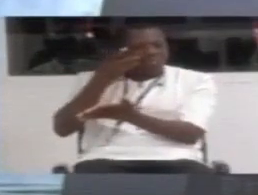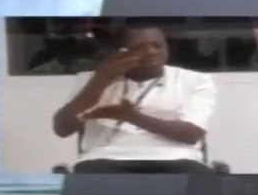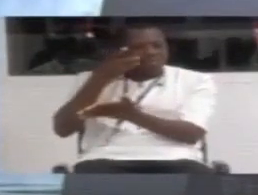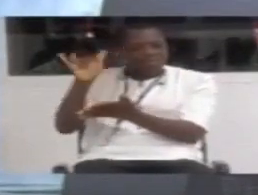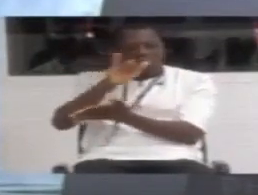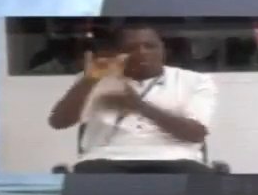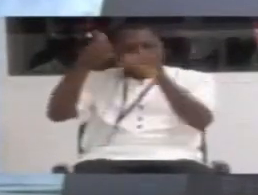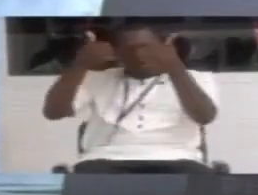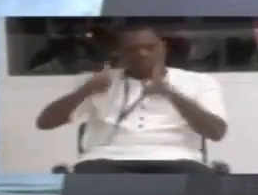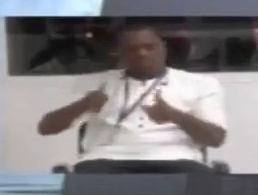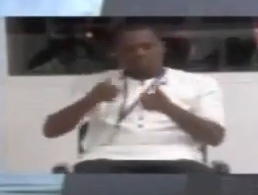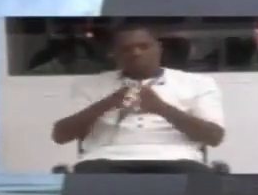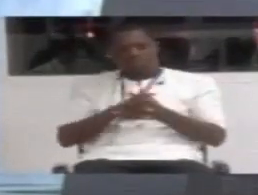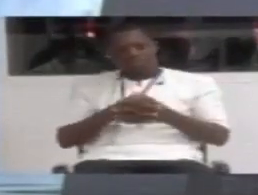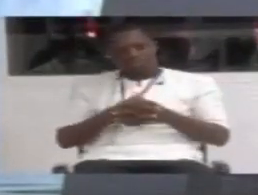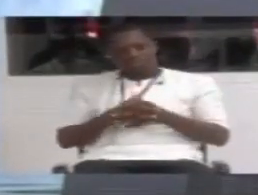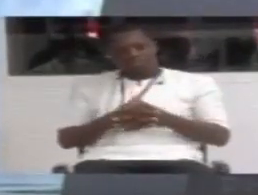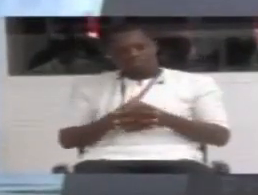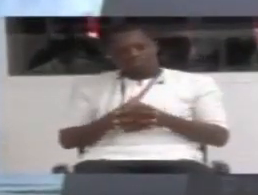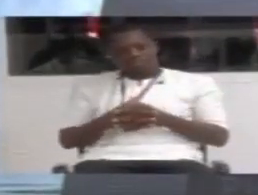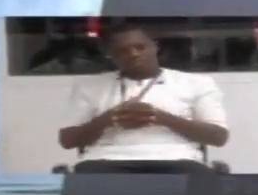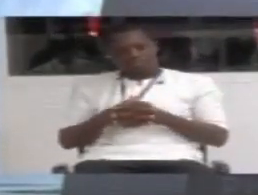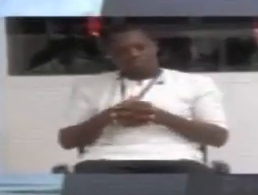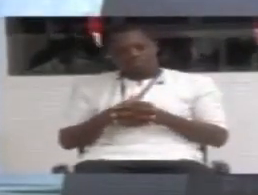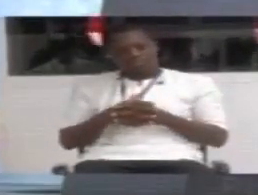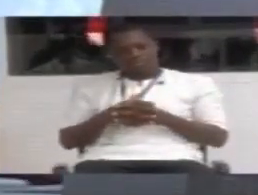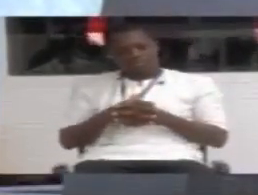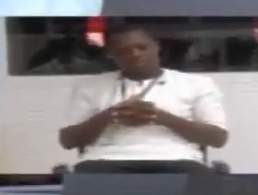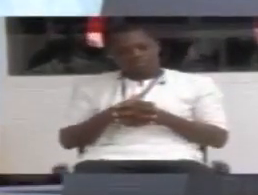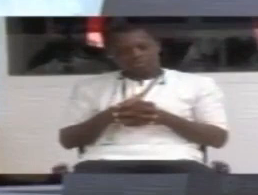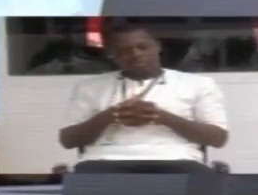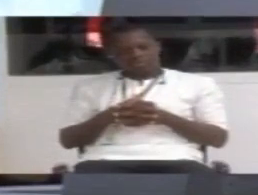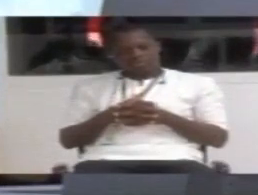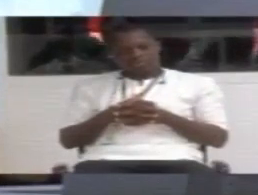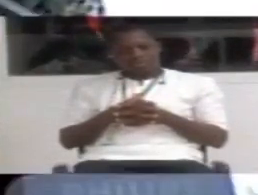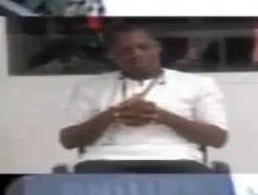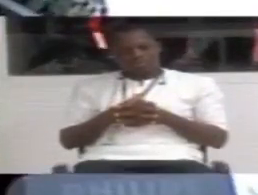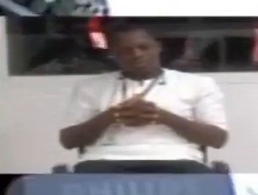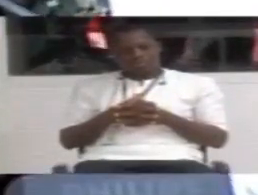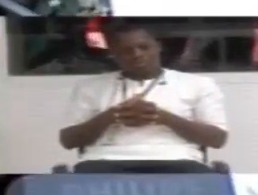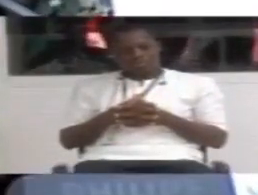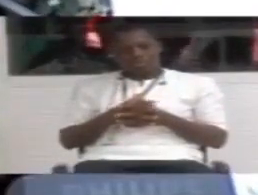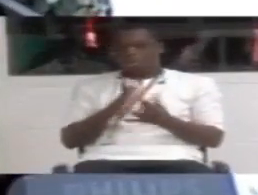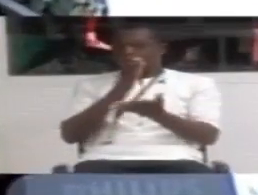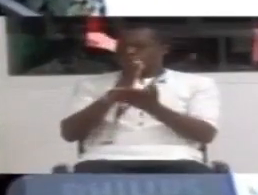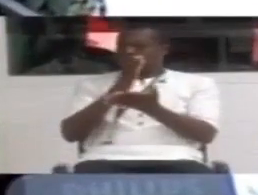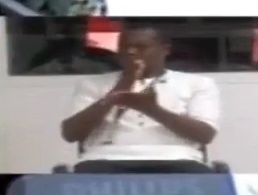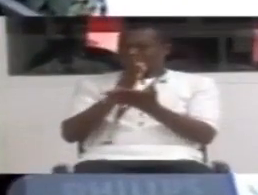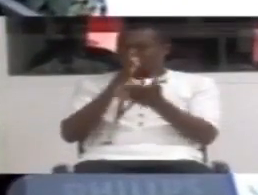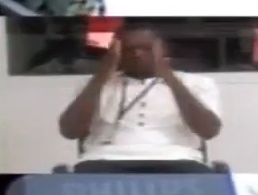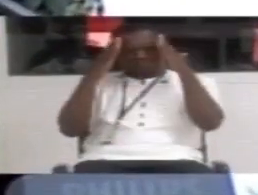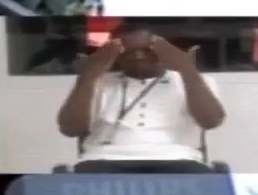yi ñu waxtane yi nga xamne operation yi nga xamne tew nga ndax mën nga fatale ko yan bes lañ. Wax deug yalla mënu mako